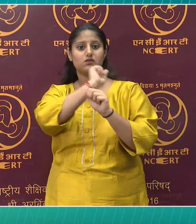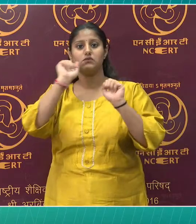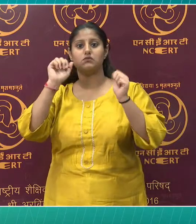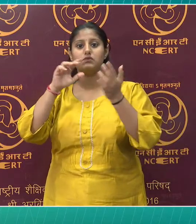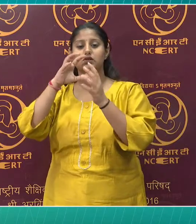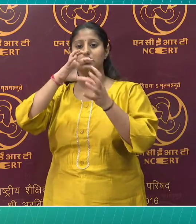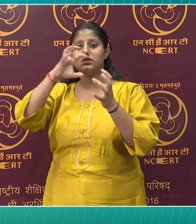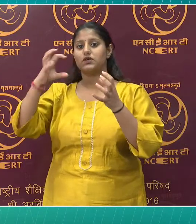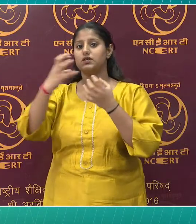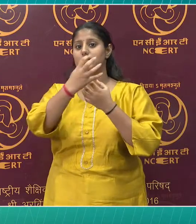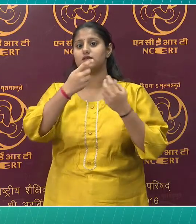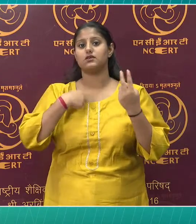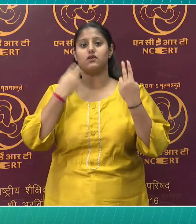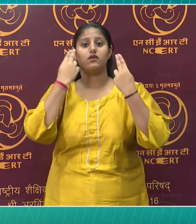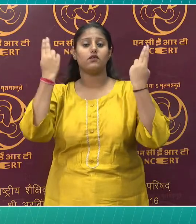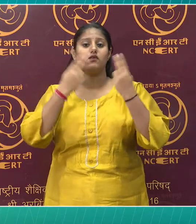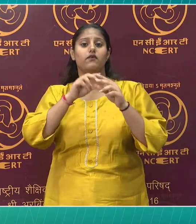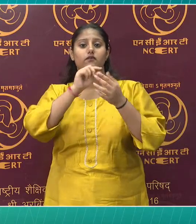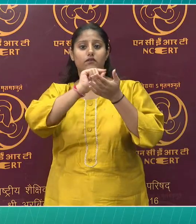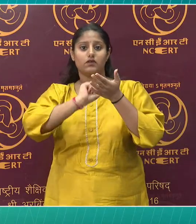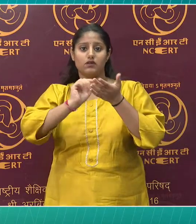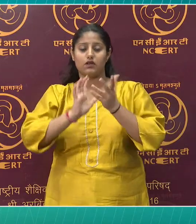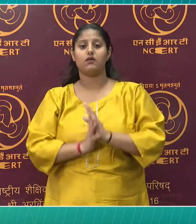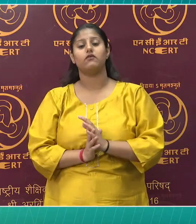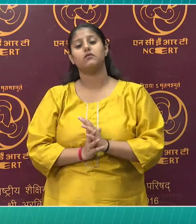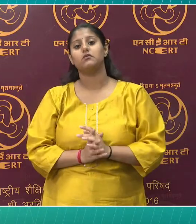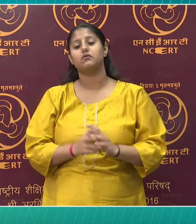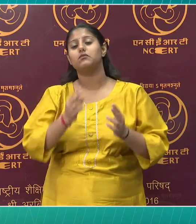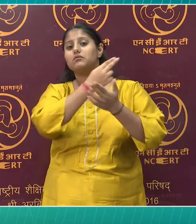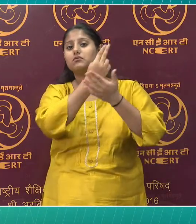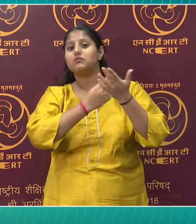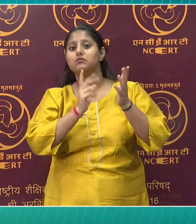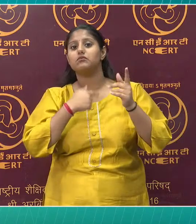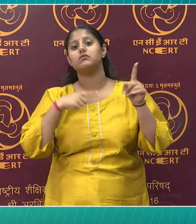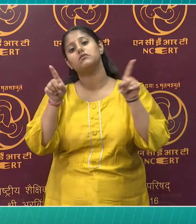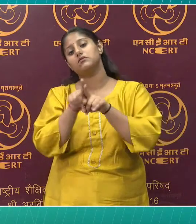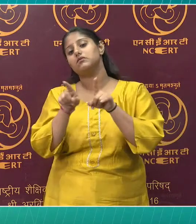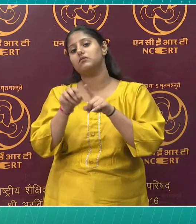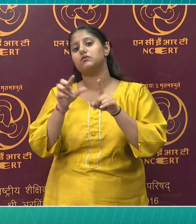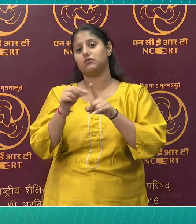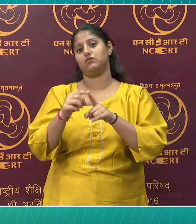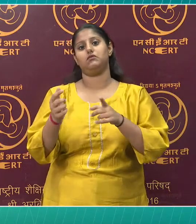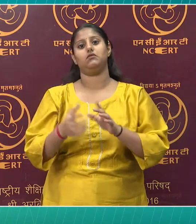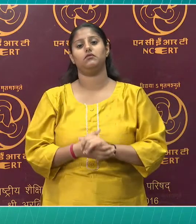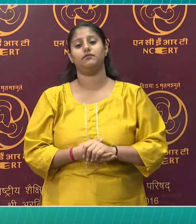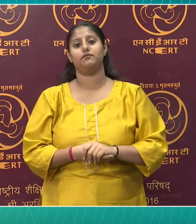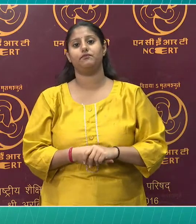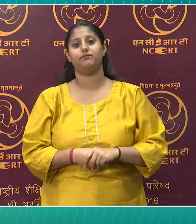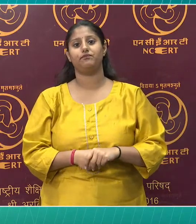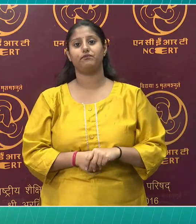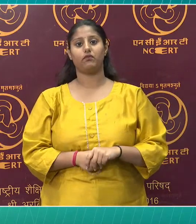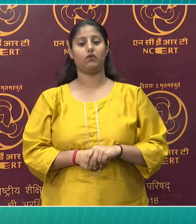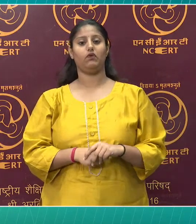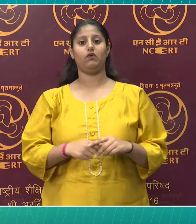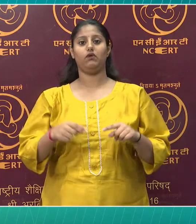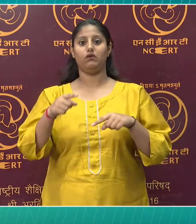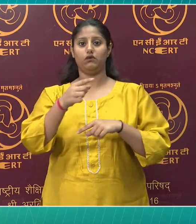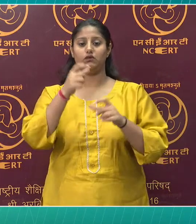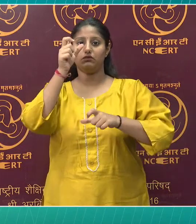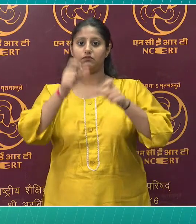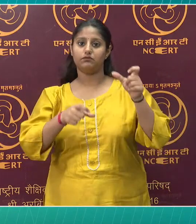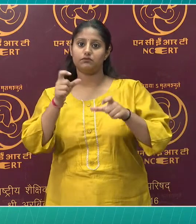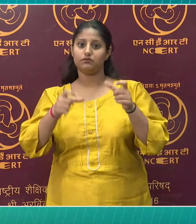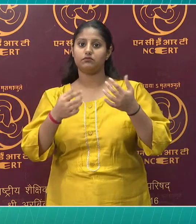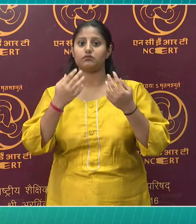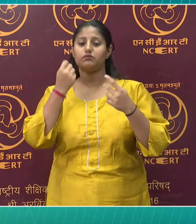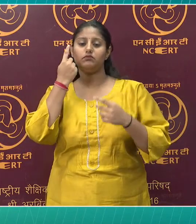museum, very and elaborate, very beautiful, very well curated yes, museum. it's a Yes. unique kind of museum, um, which people, even the